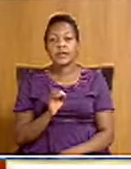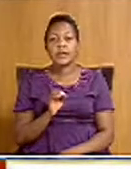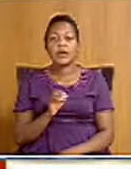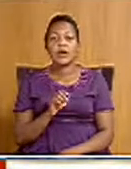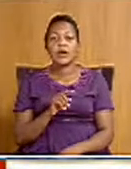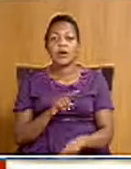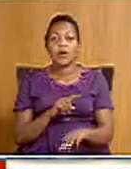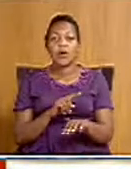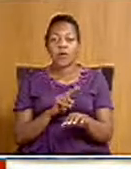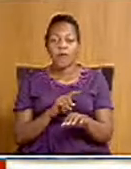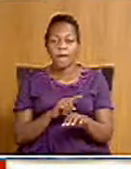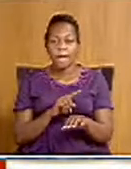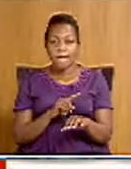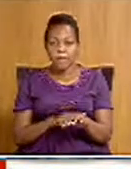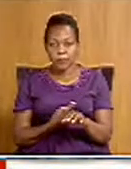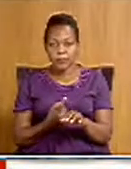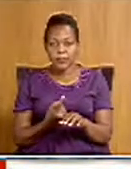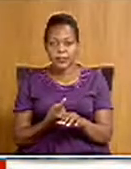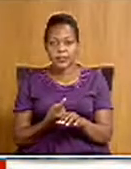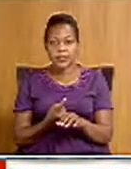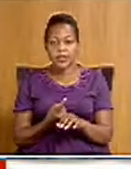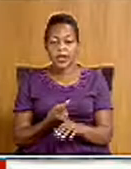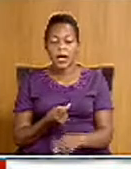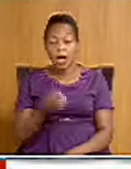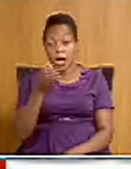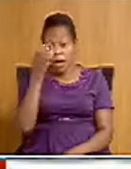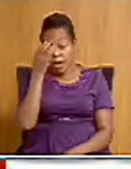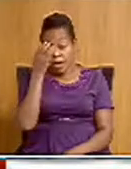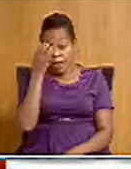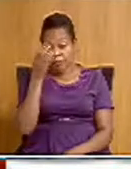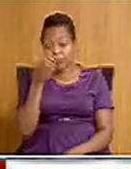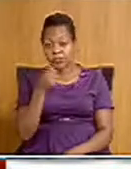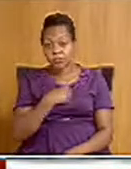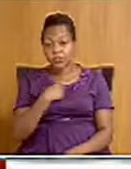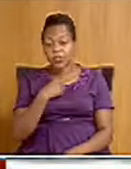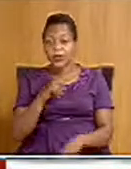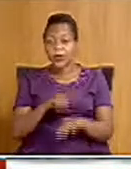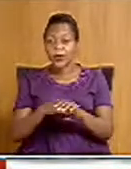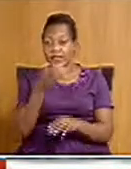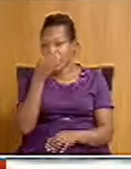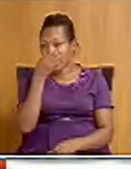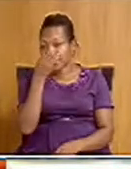When the illiterate Idi Amin came in